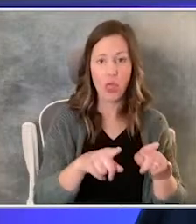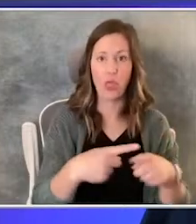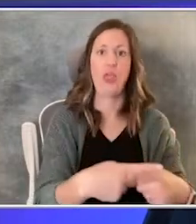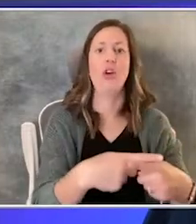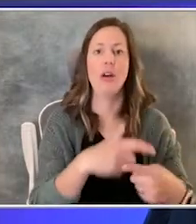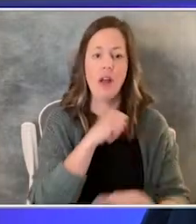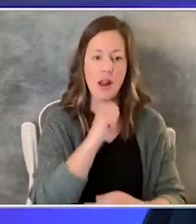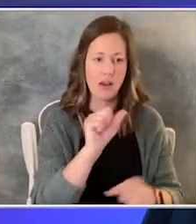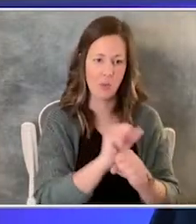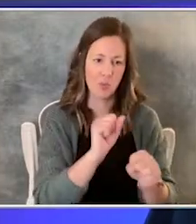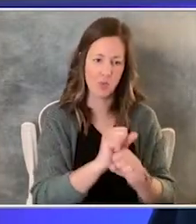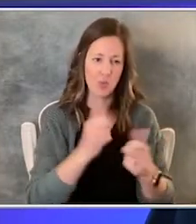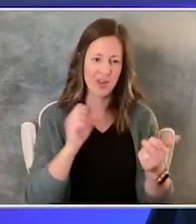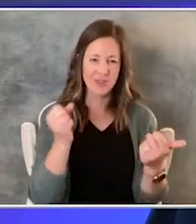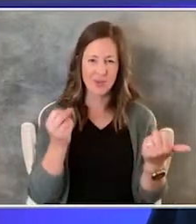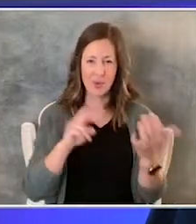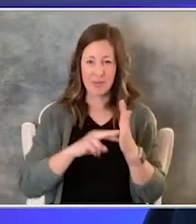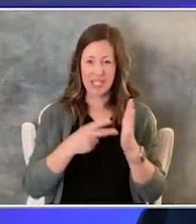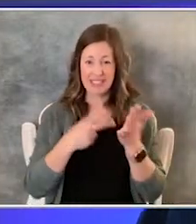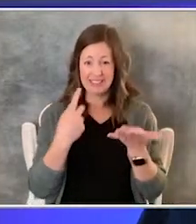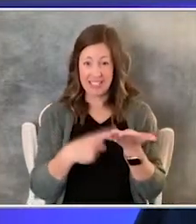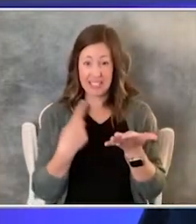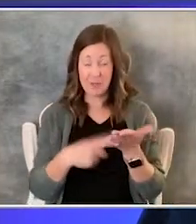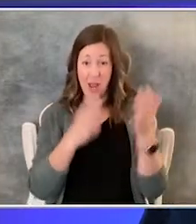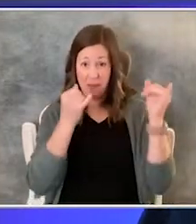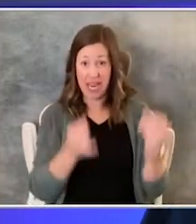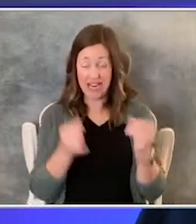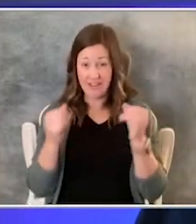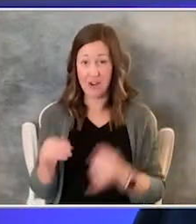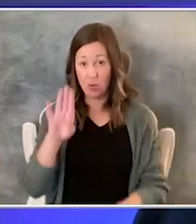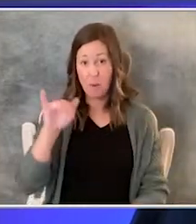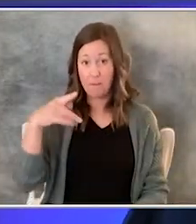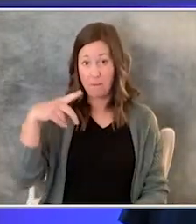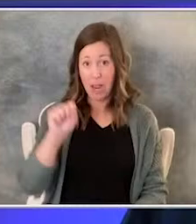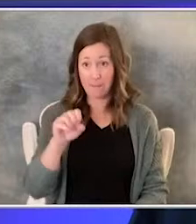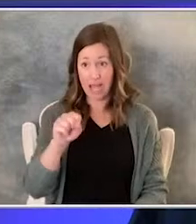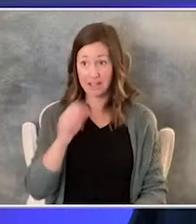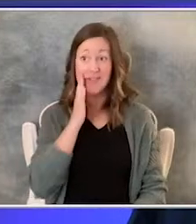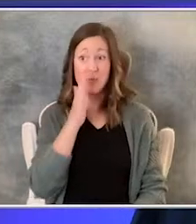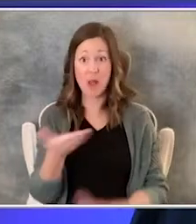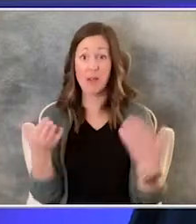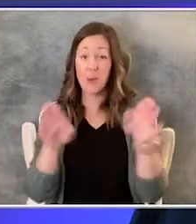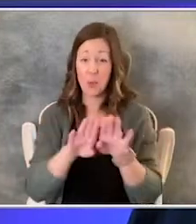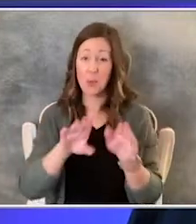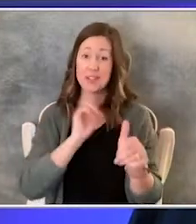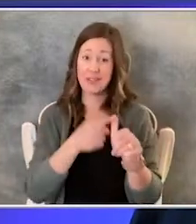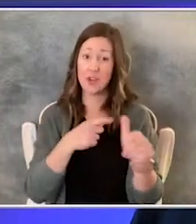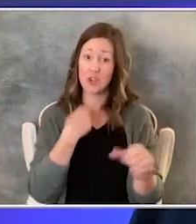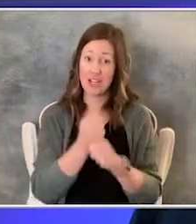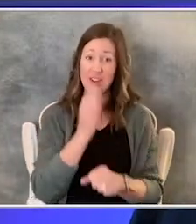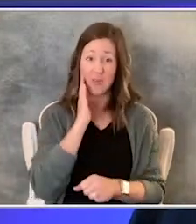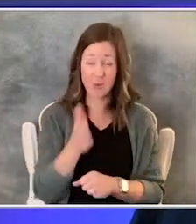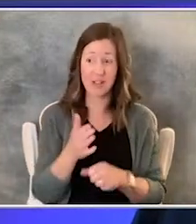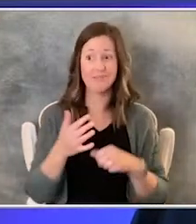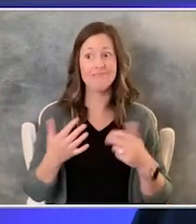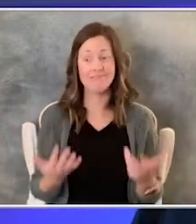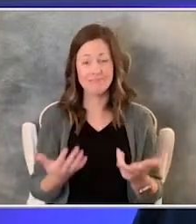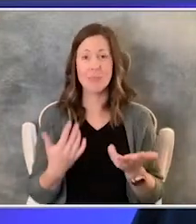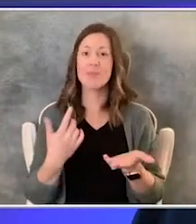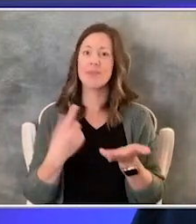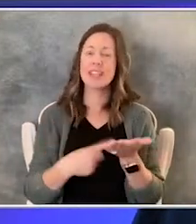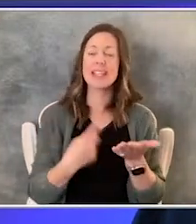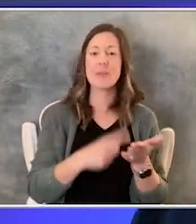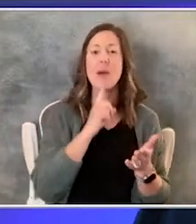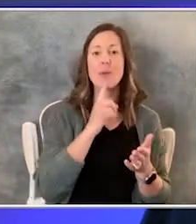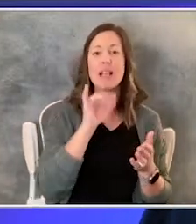we were only able to walk, well, actually, a few blocks the first day, and then the next day